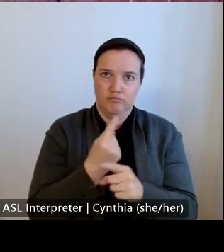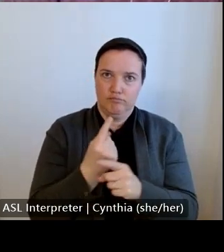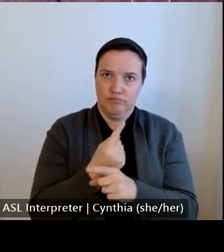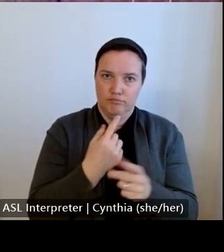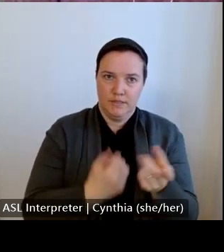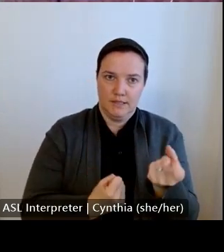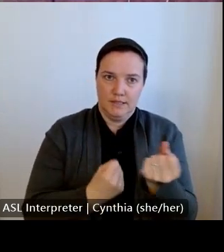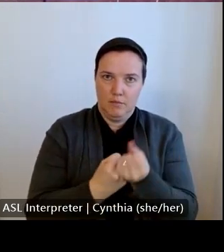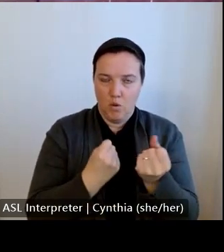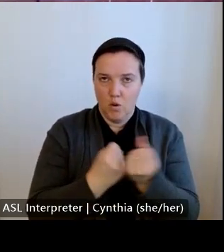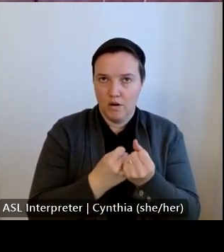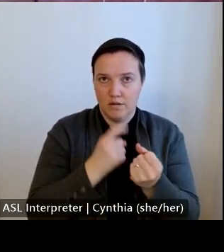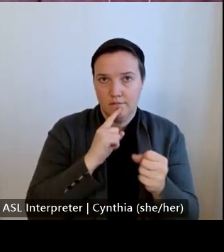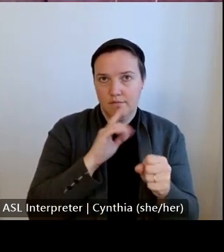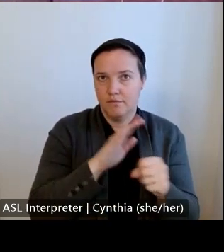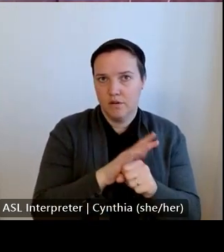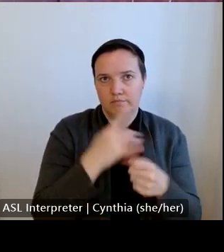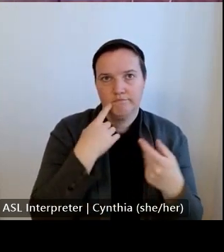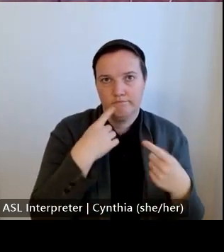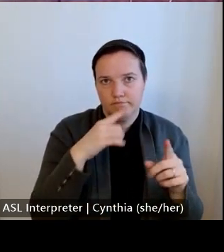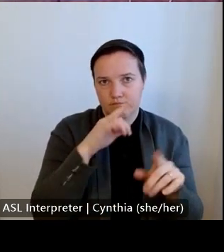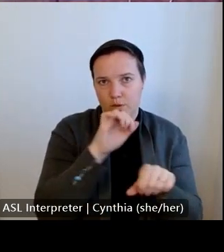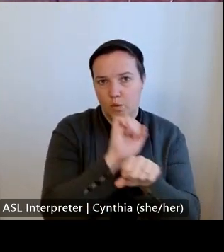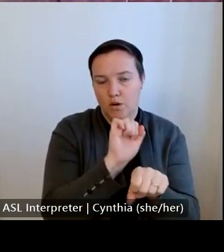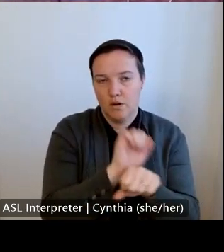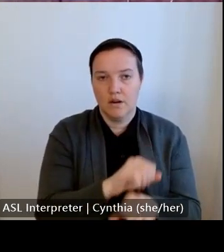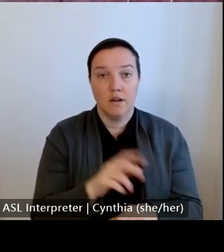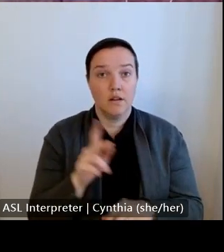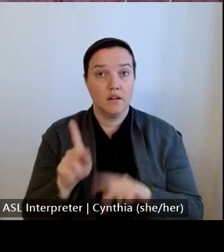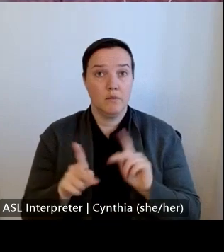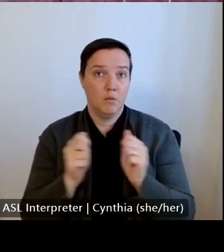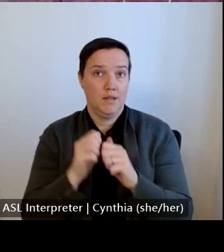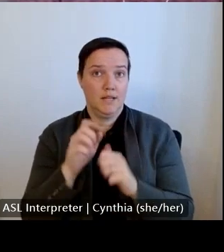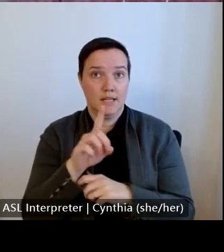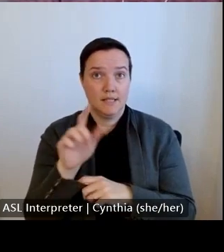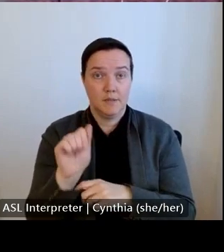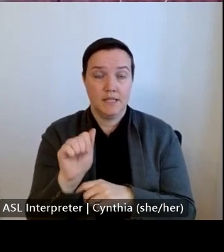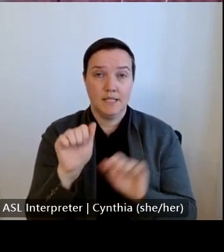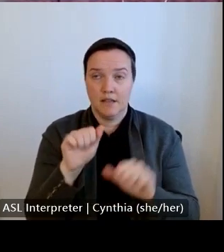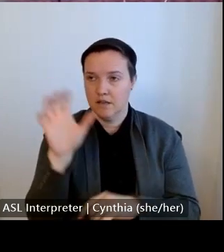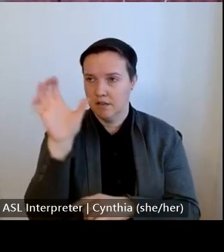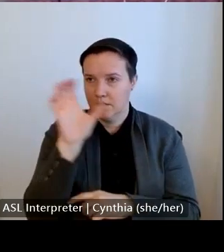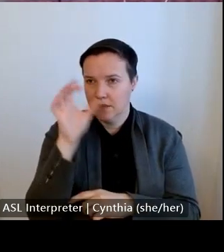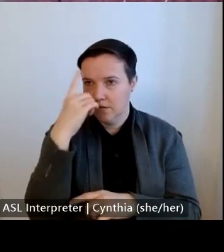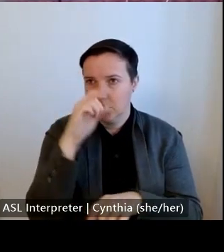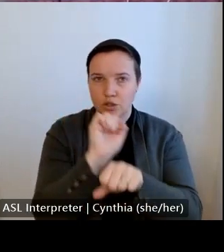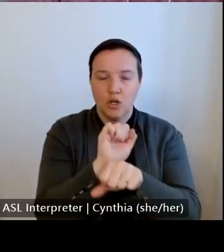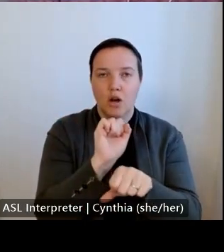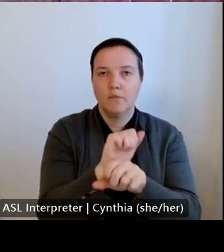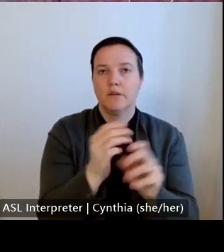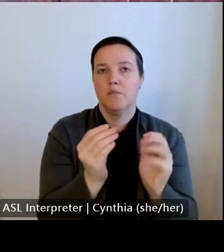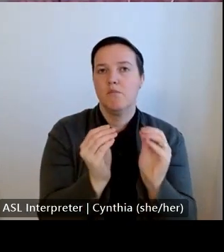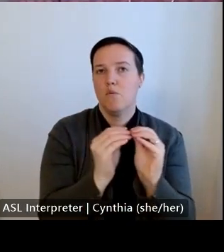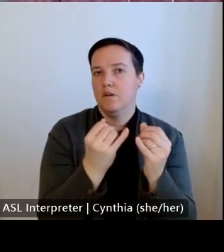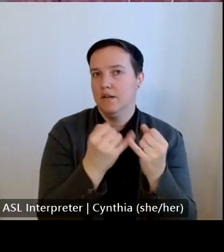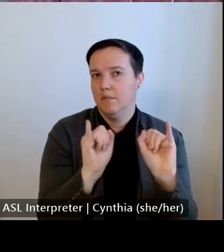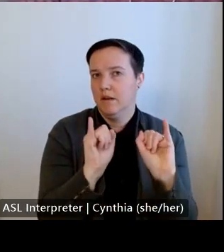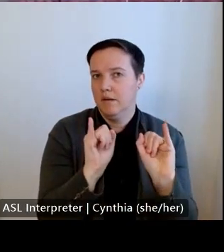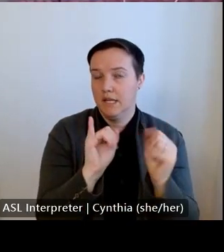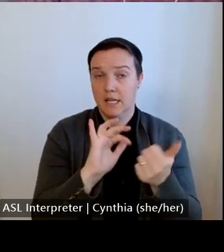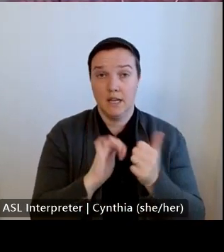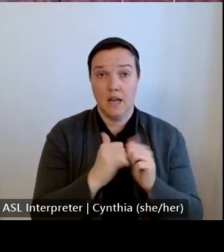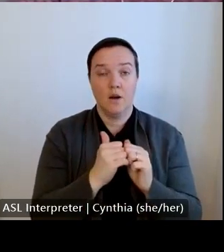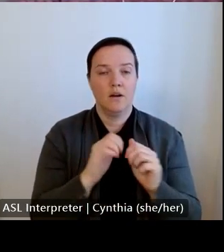employment. It allows individuals with disabilities to engage in job searches more independently by